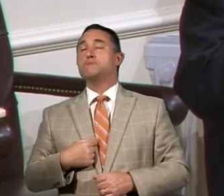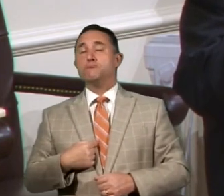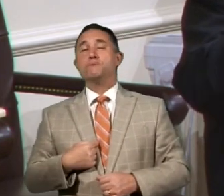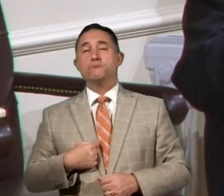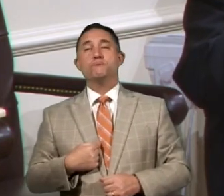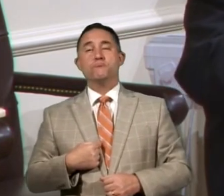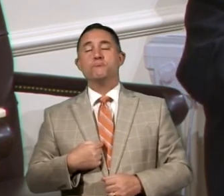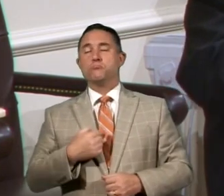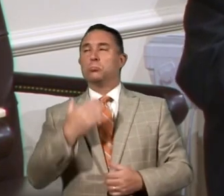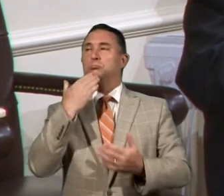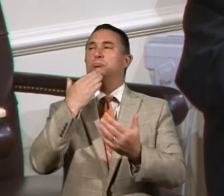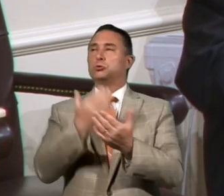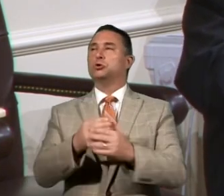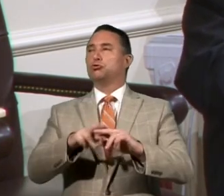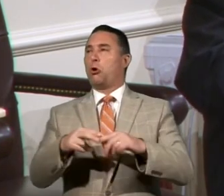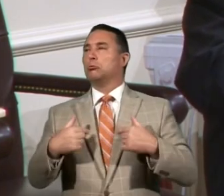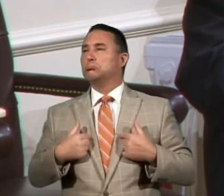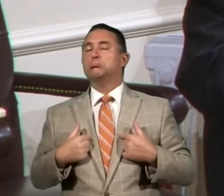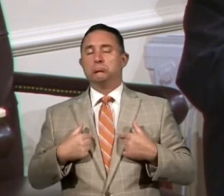"I'm good salt"?